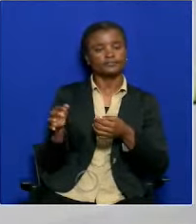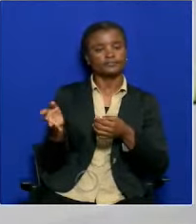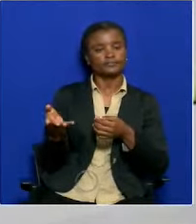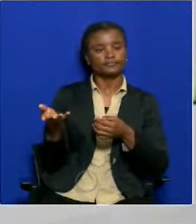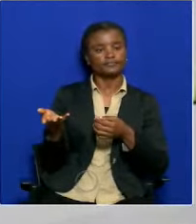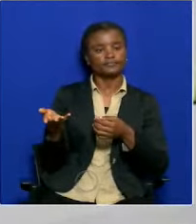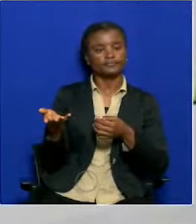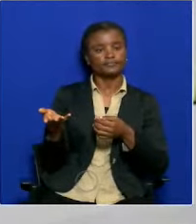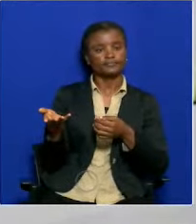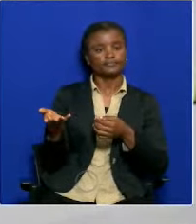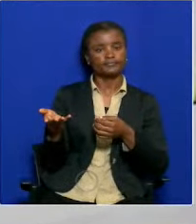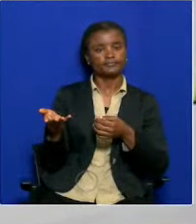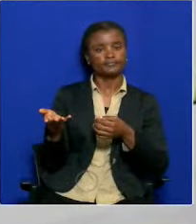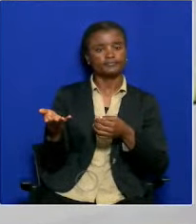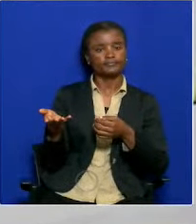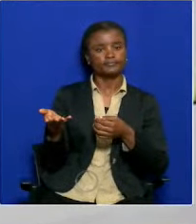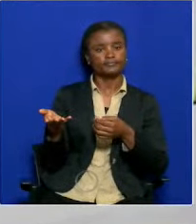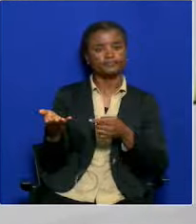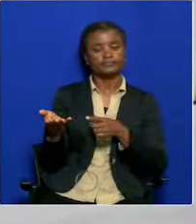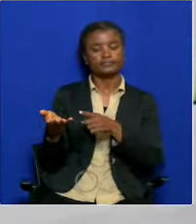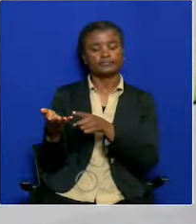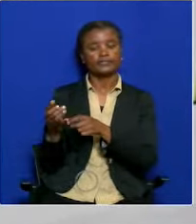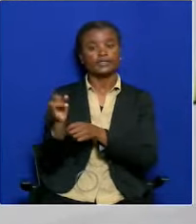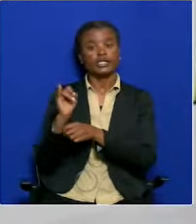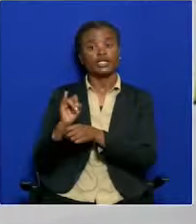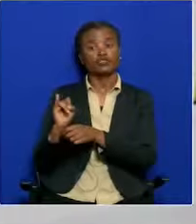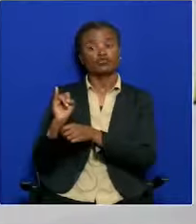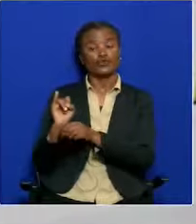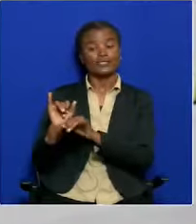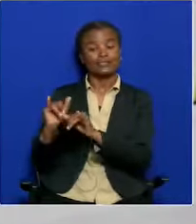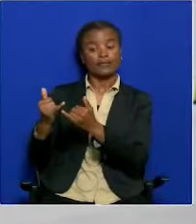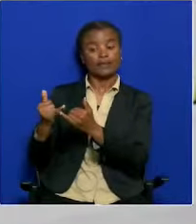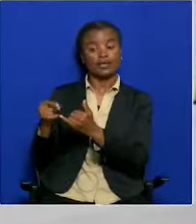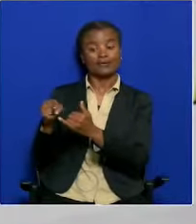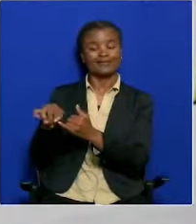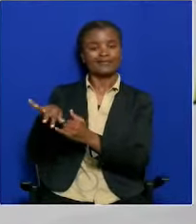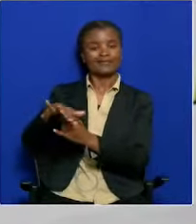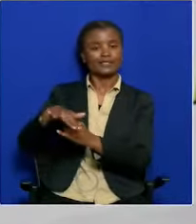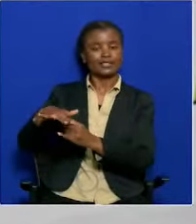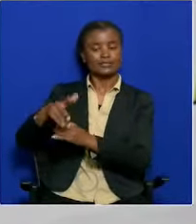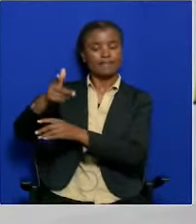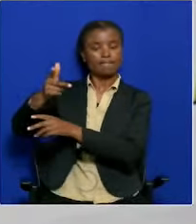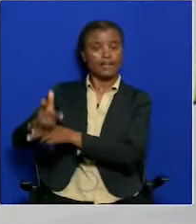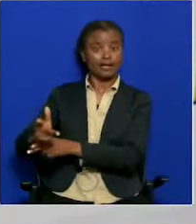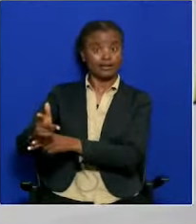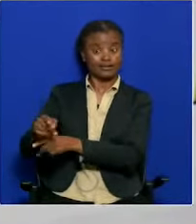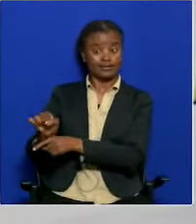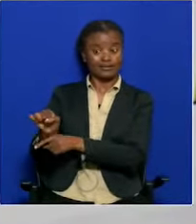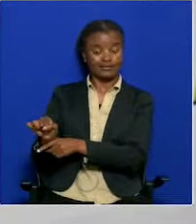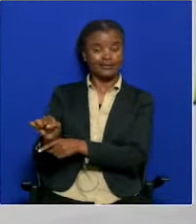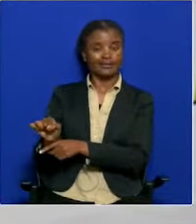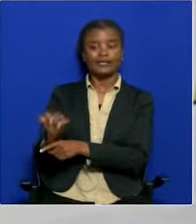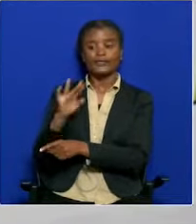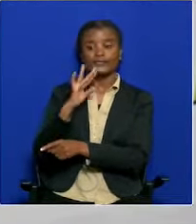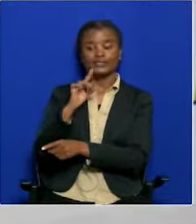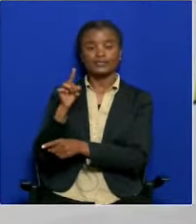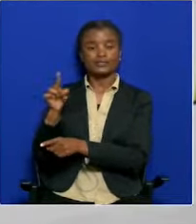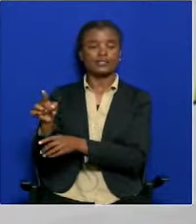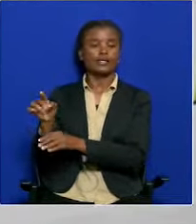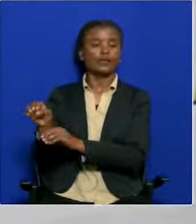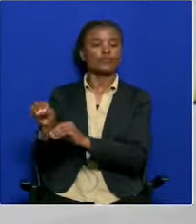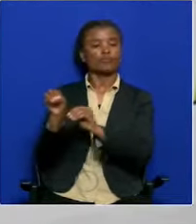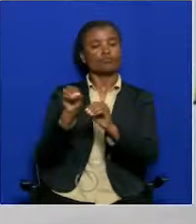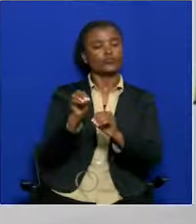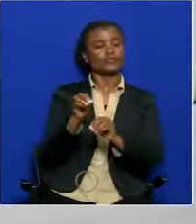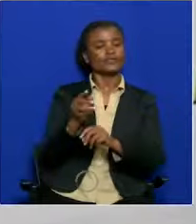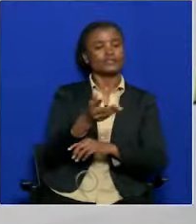pound of the insurance. When they repudiated, he needed to take it somewhere. And then, so